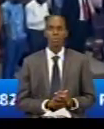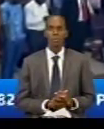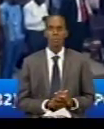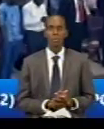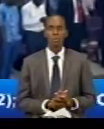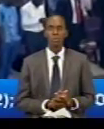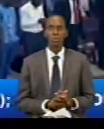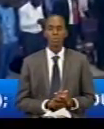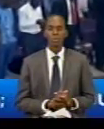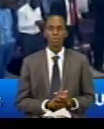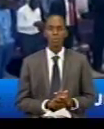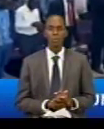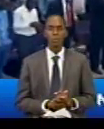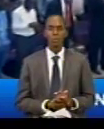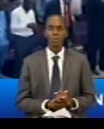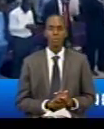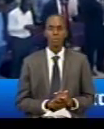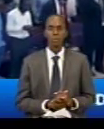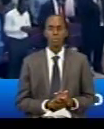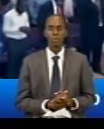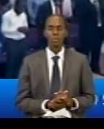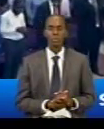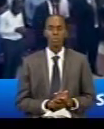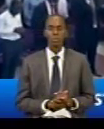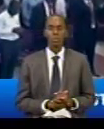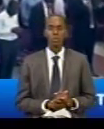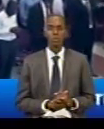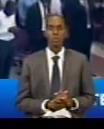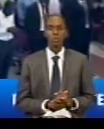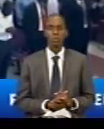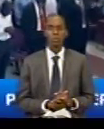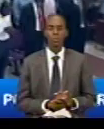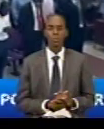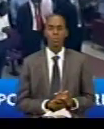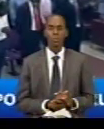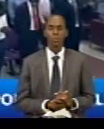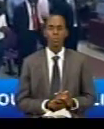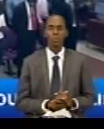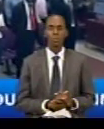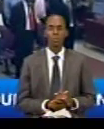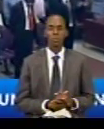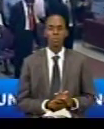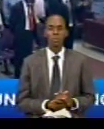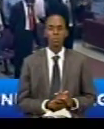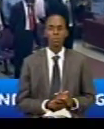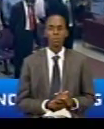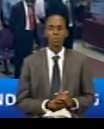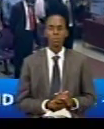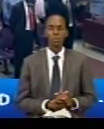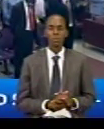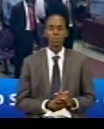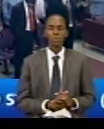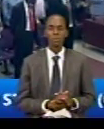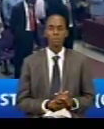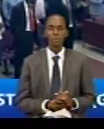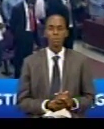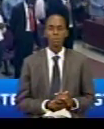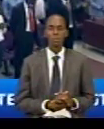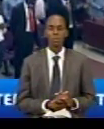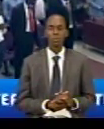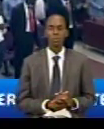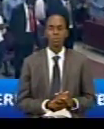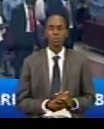make progress numerically. Talk to God, brethren. God is interested